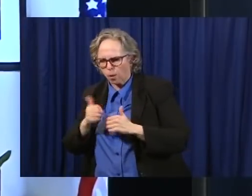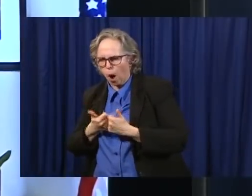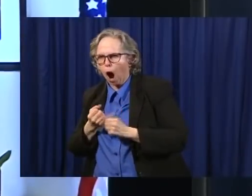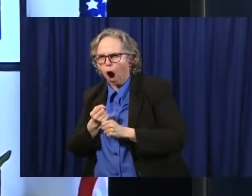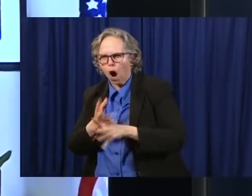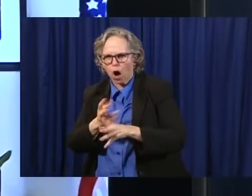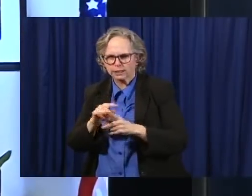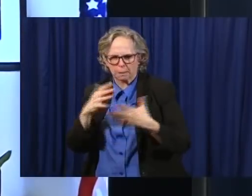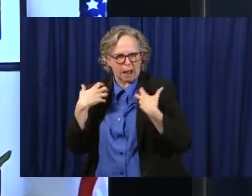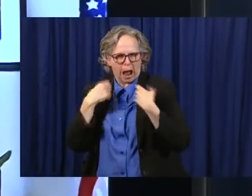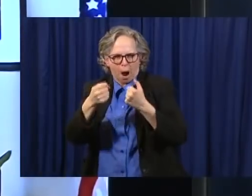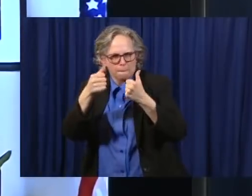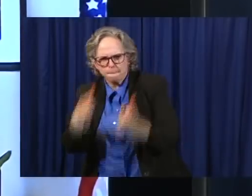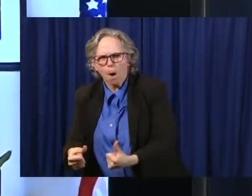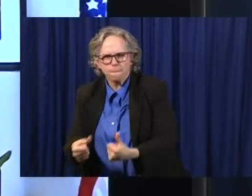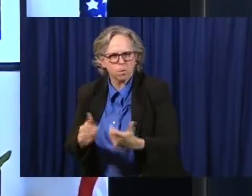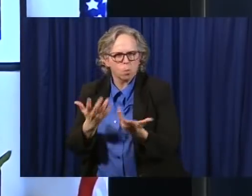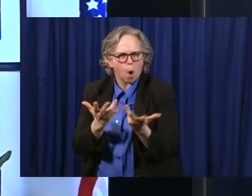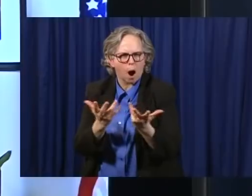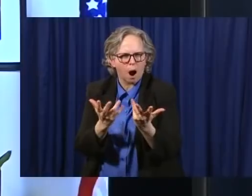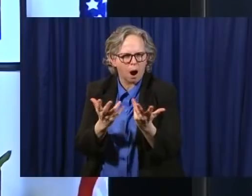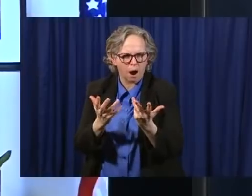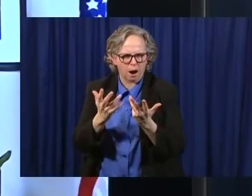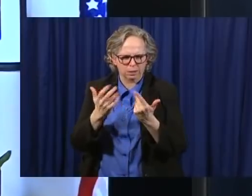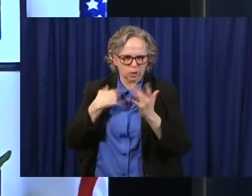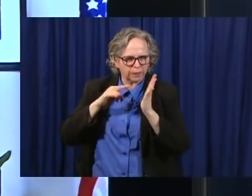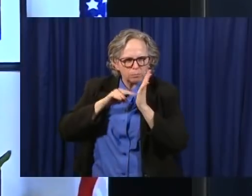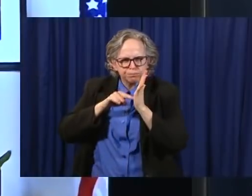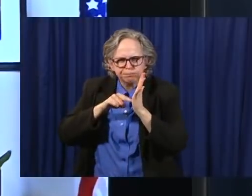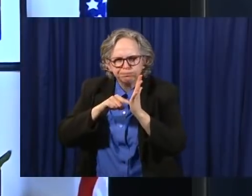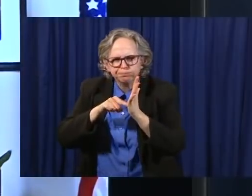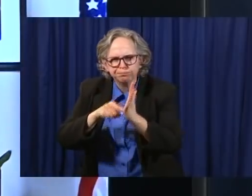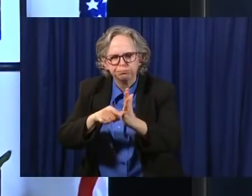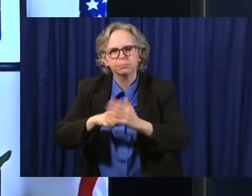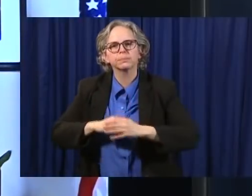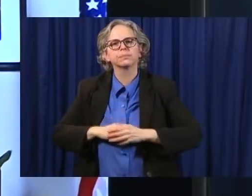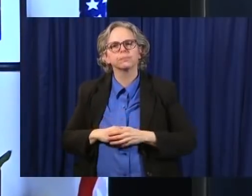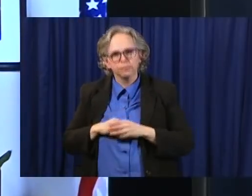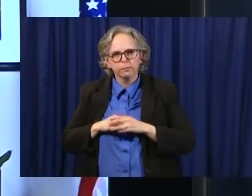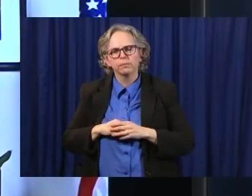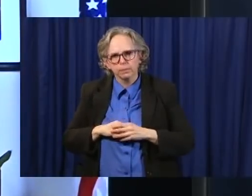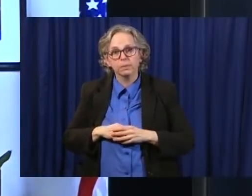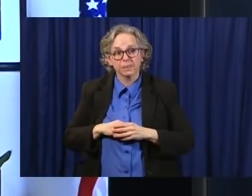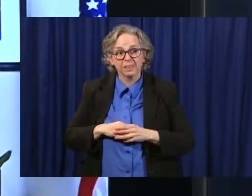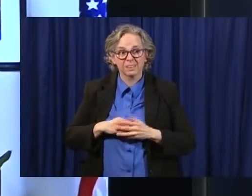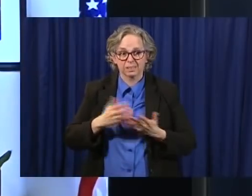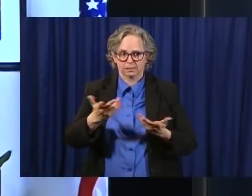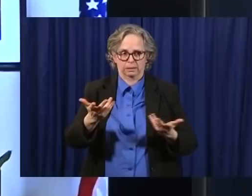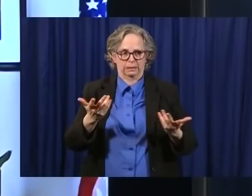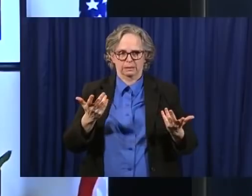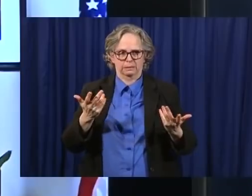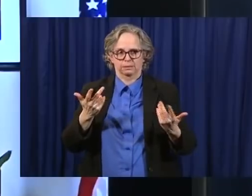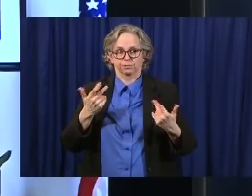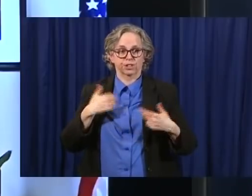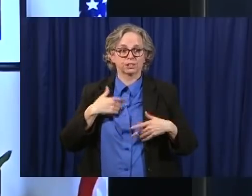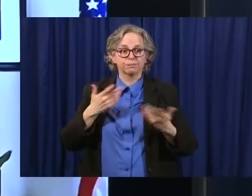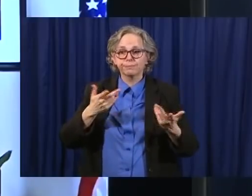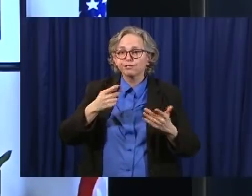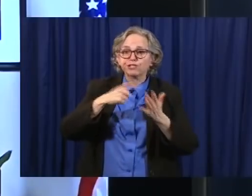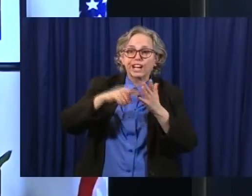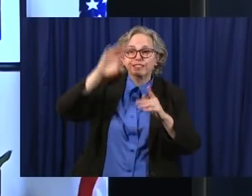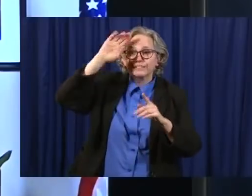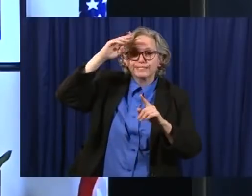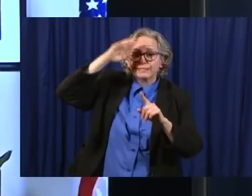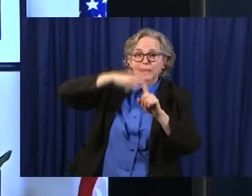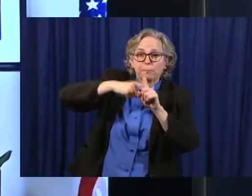Where do these people live? And start going after that in a different way as well. So we're not just relying on temperature checks and symptoms,